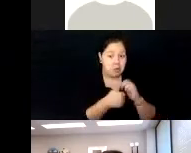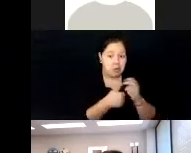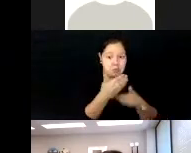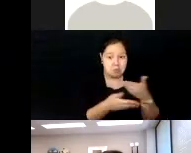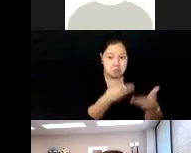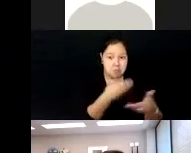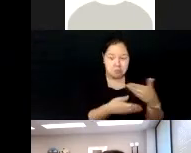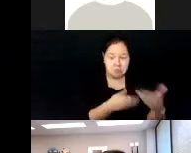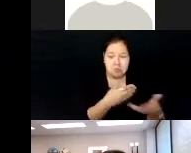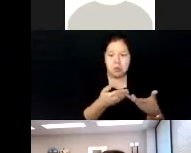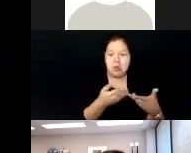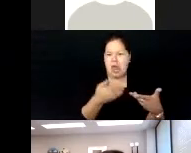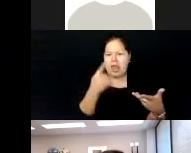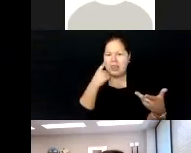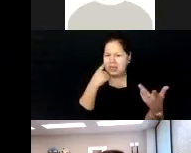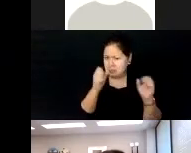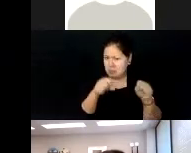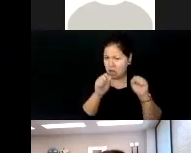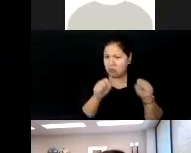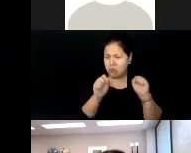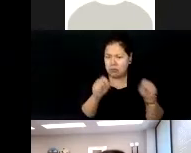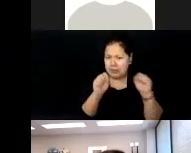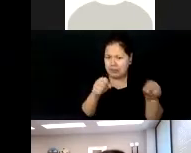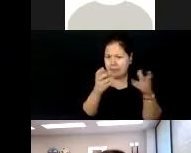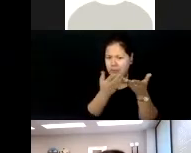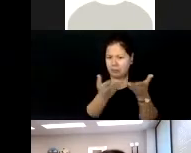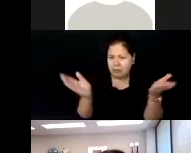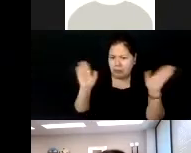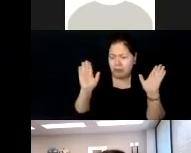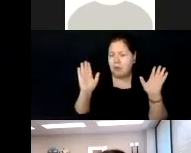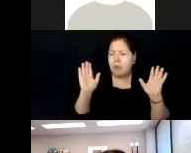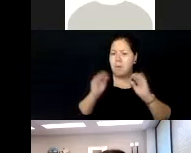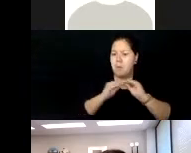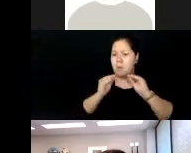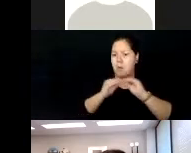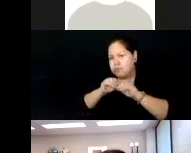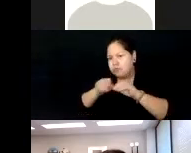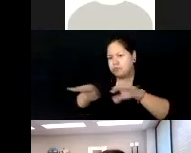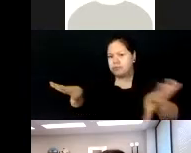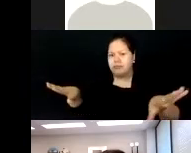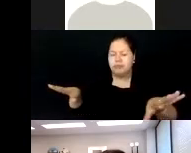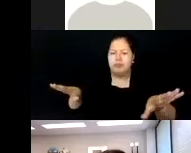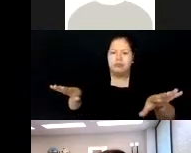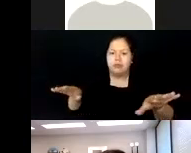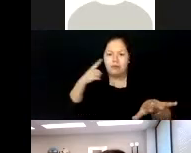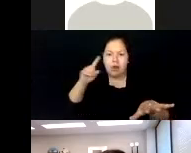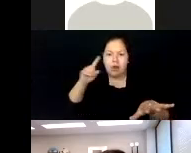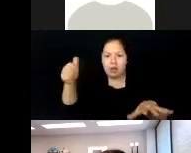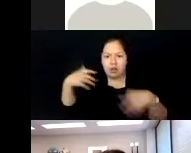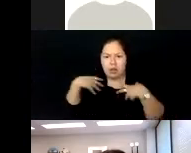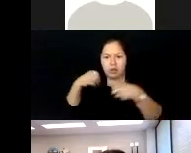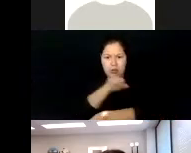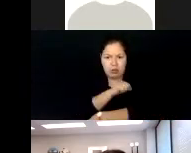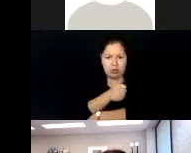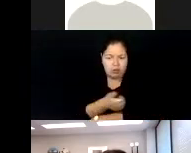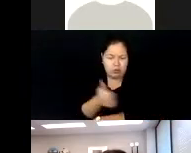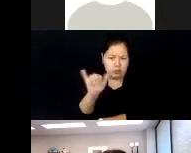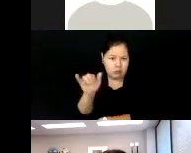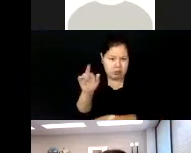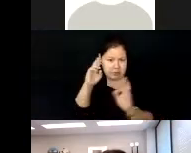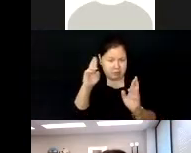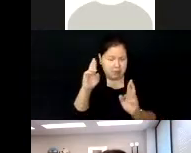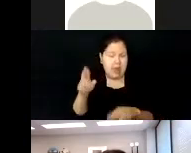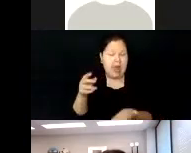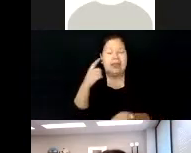It's absolutely within the realm of possibility that this curriculum will be available more broadly in future. I think that we're going to